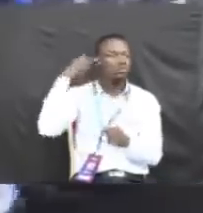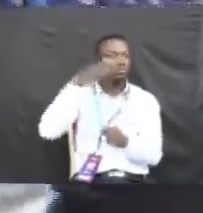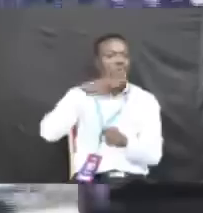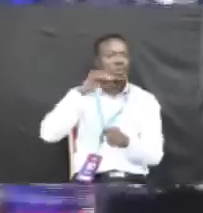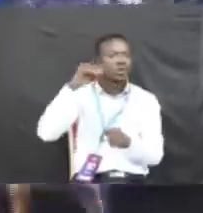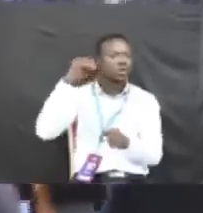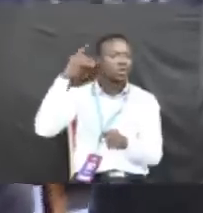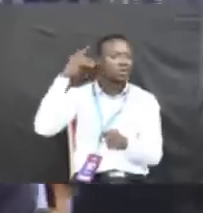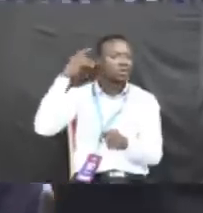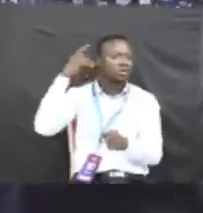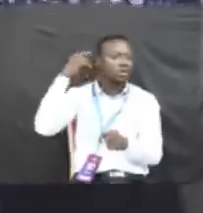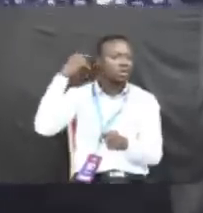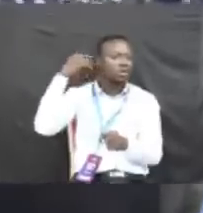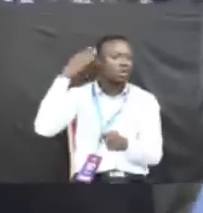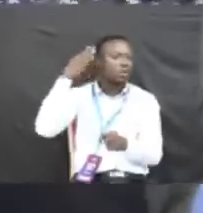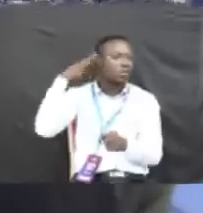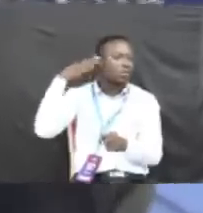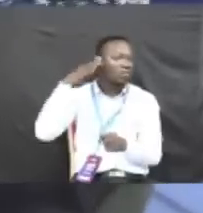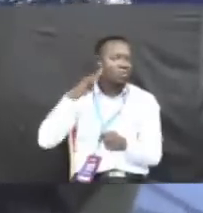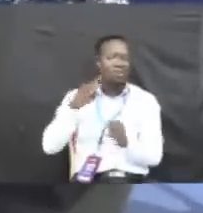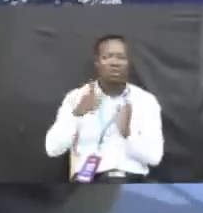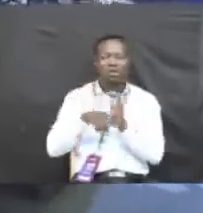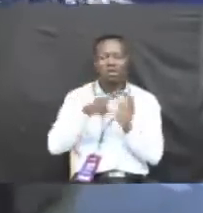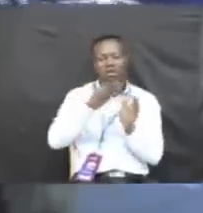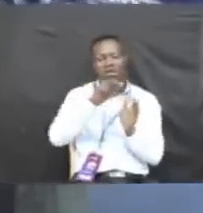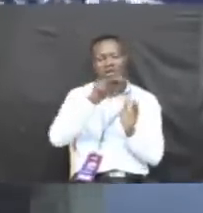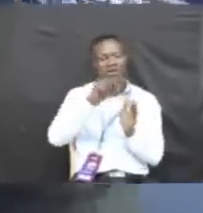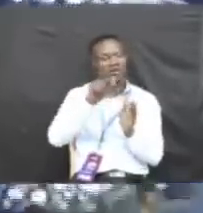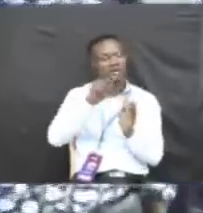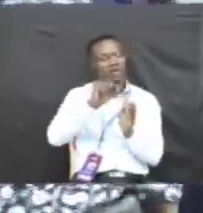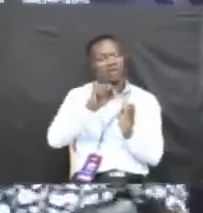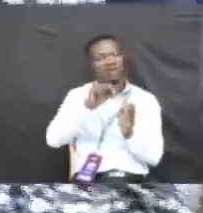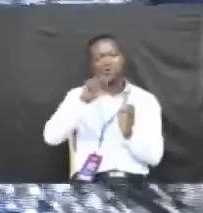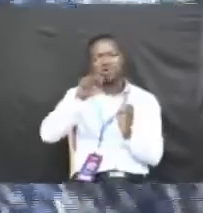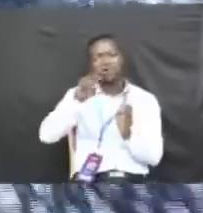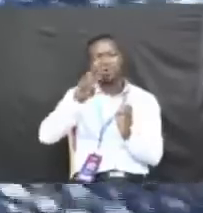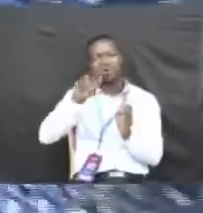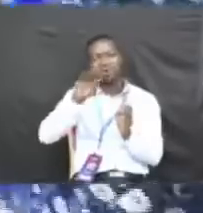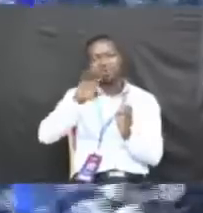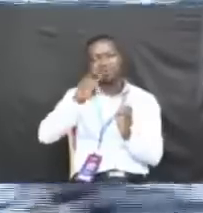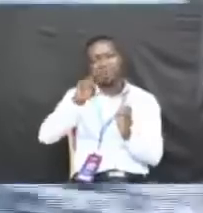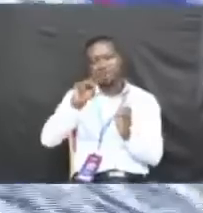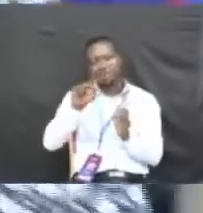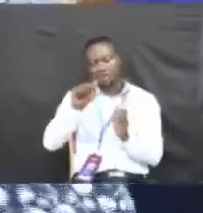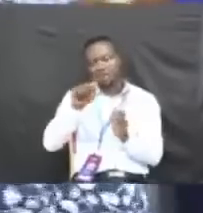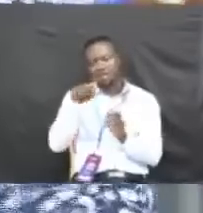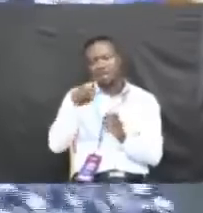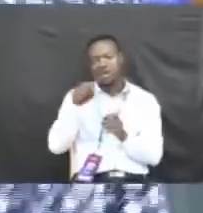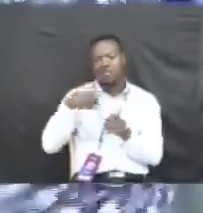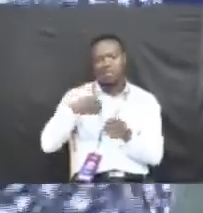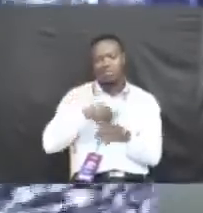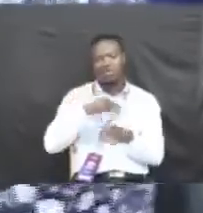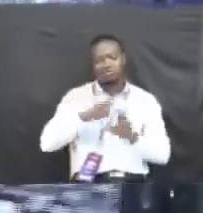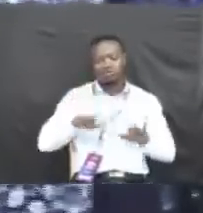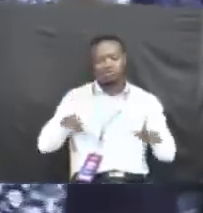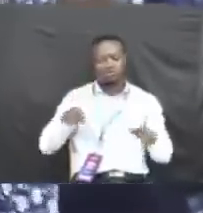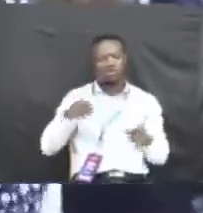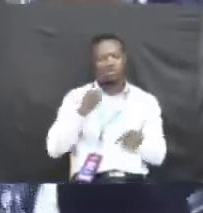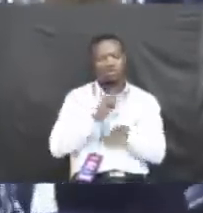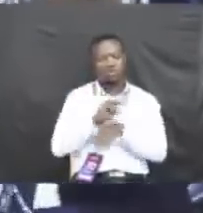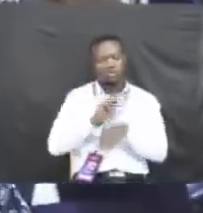Following Nana Kobina Asar of Christ Ambassador School of Excellence and member of the children ministry of